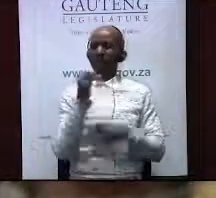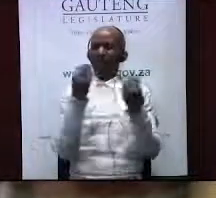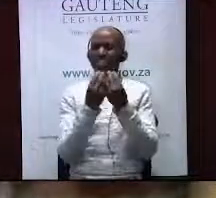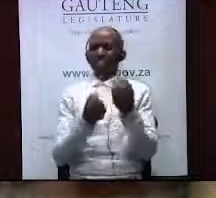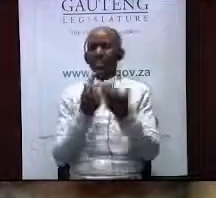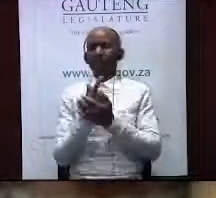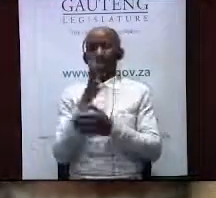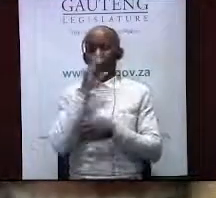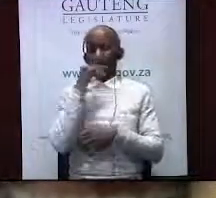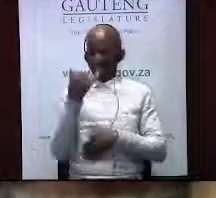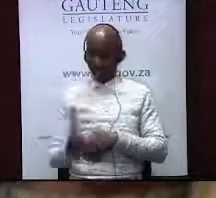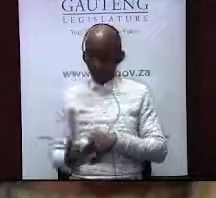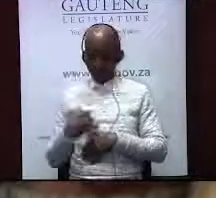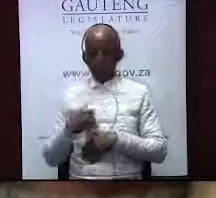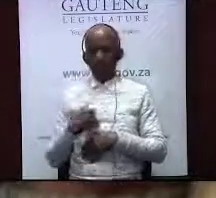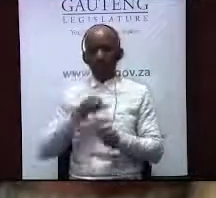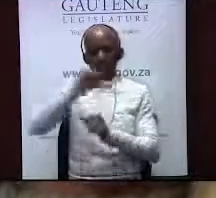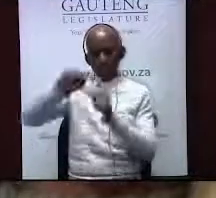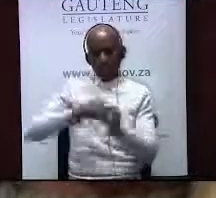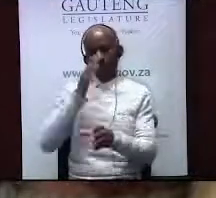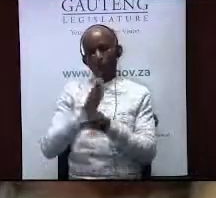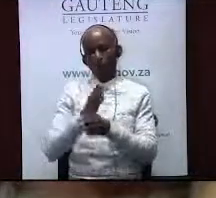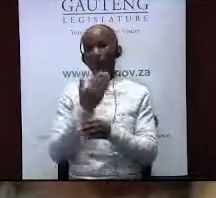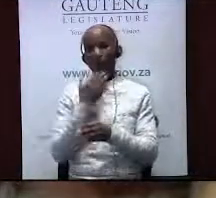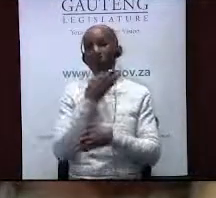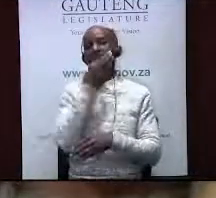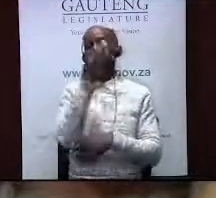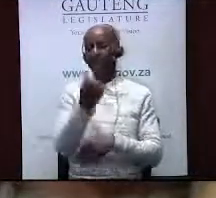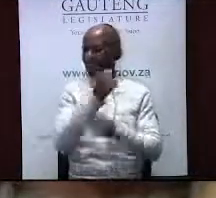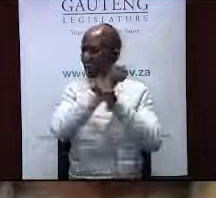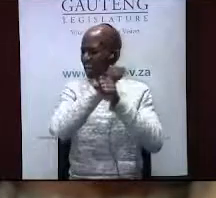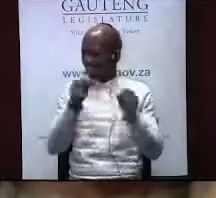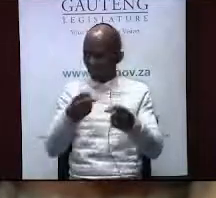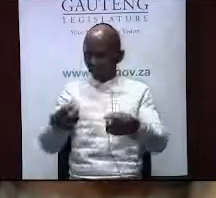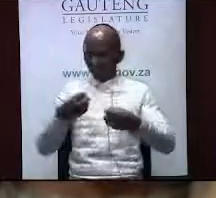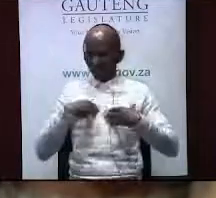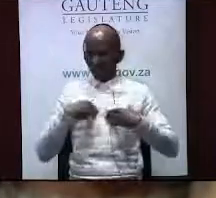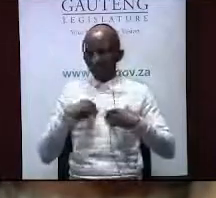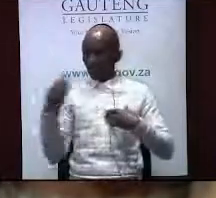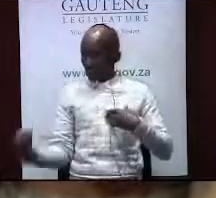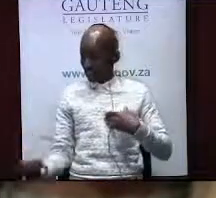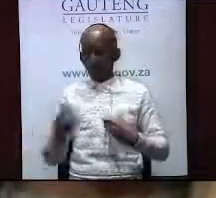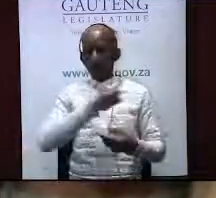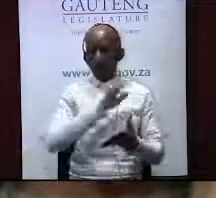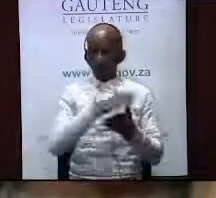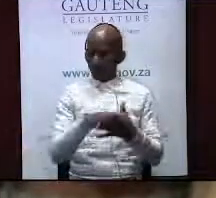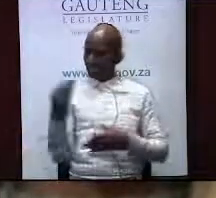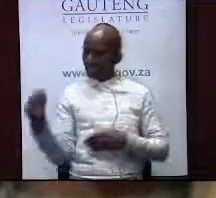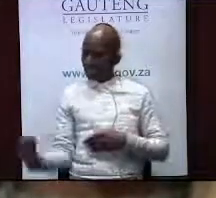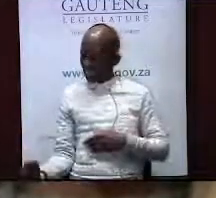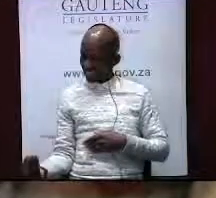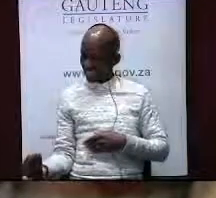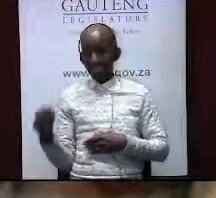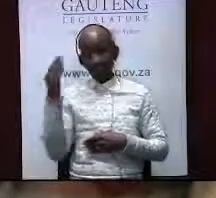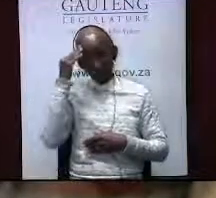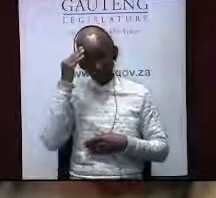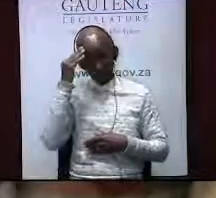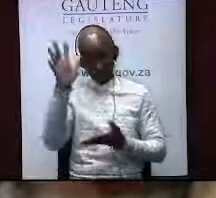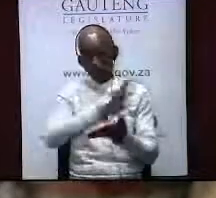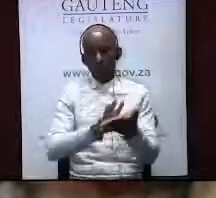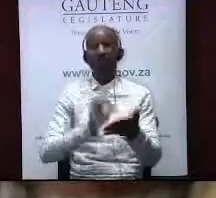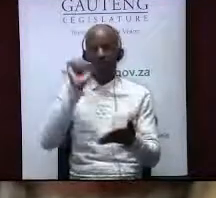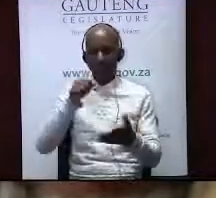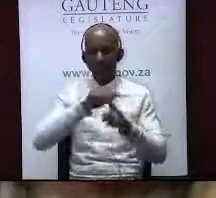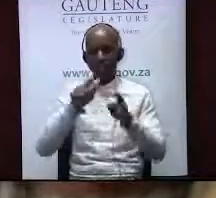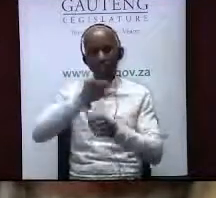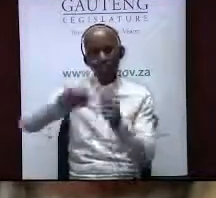Bodu, as we speak, Honali social worker, a earring, Kesatole Kifi Wangwana. Because Wana, and she knows no story.